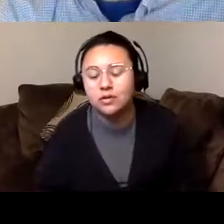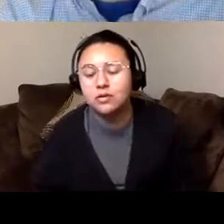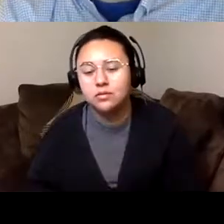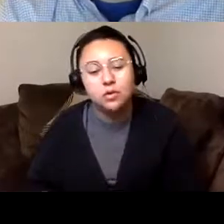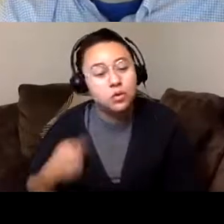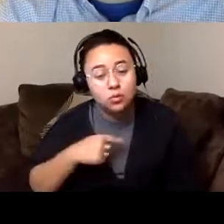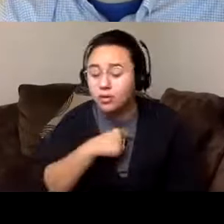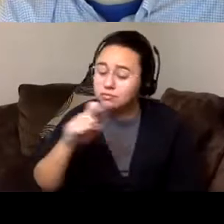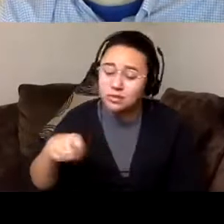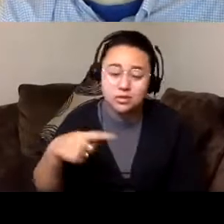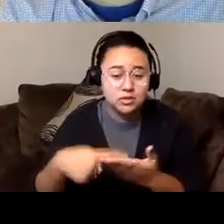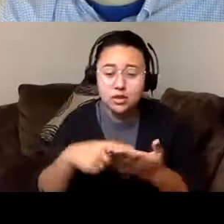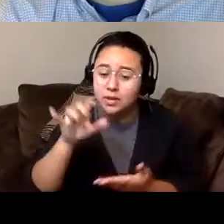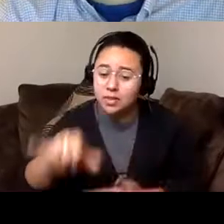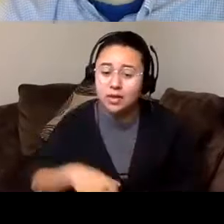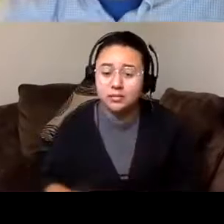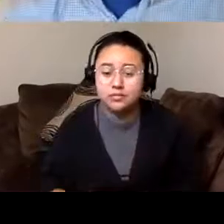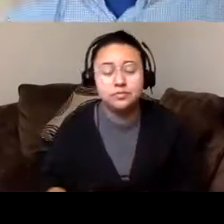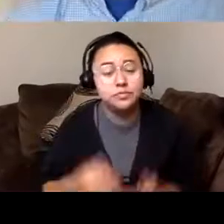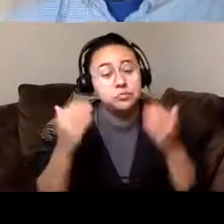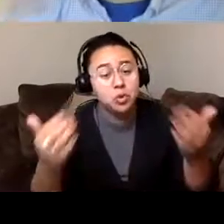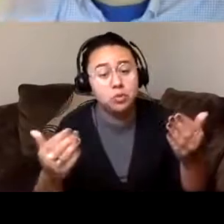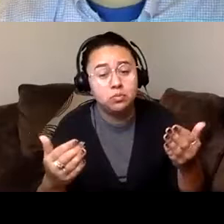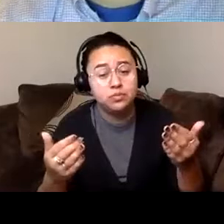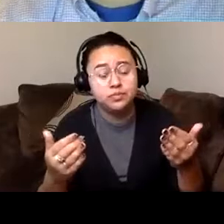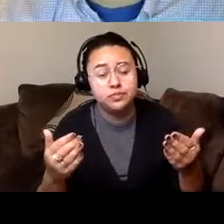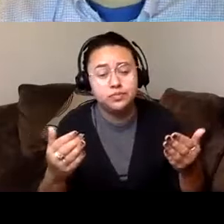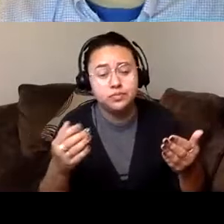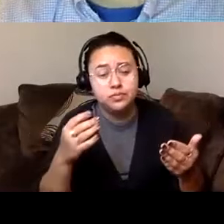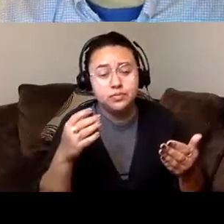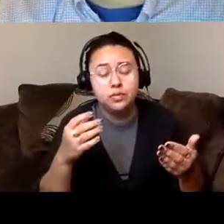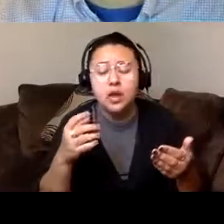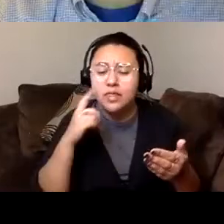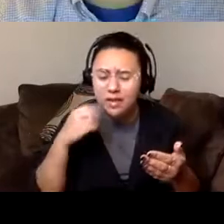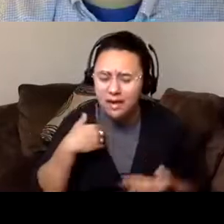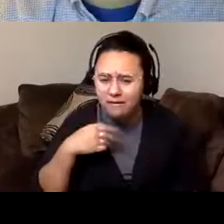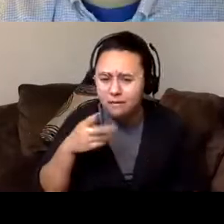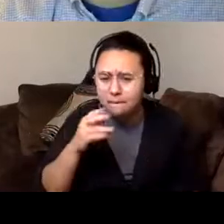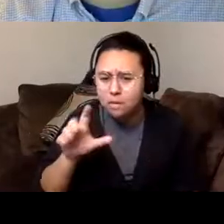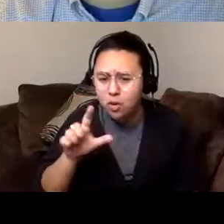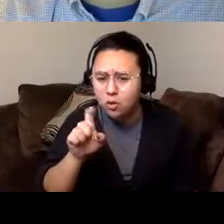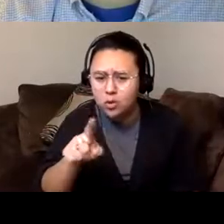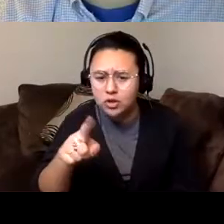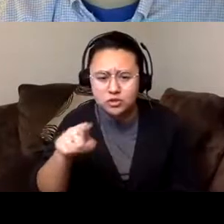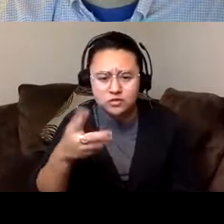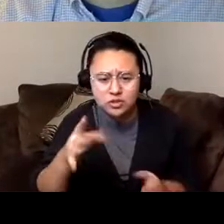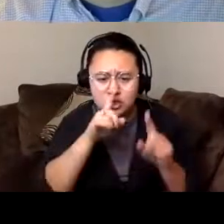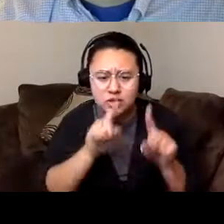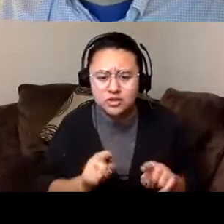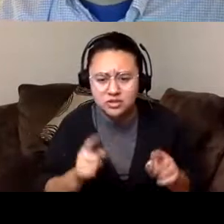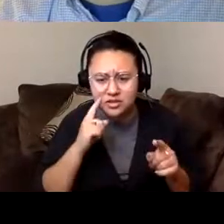that. And so let's go. I think we had some poll questions that you all answered.